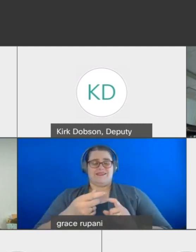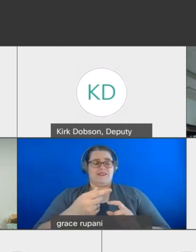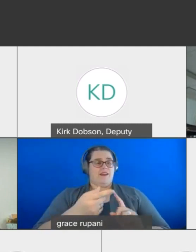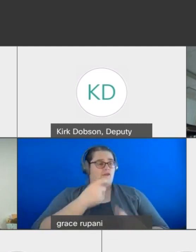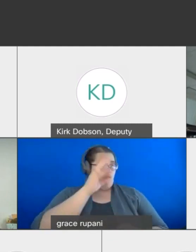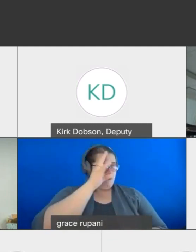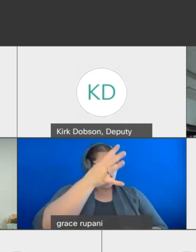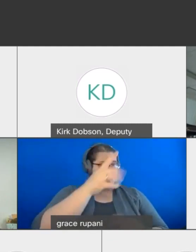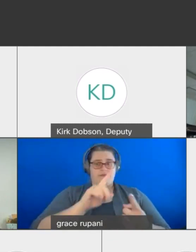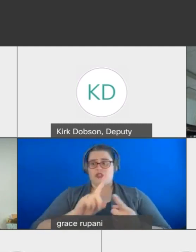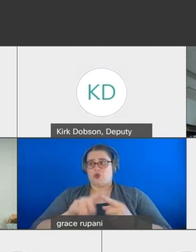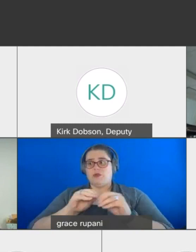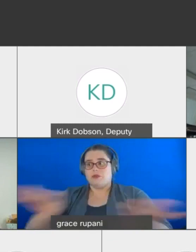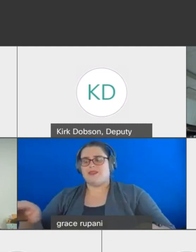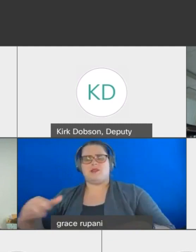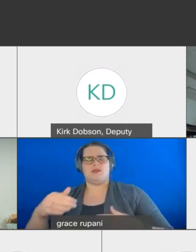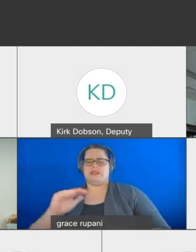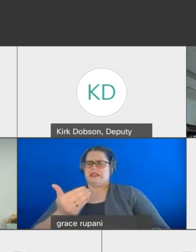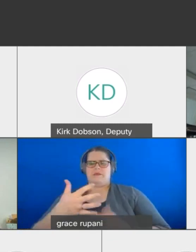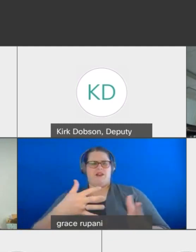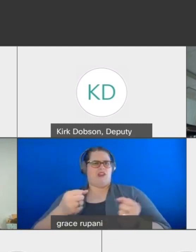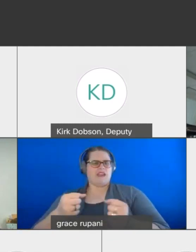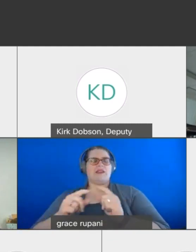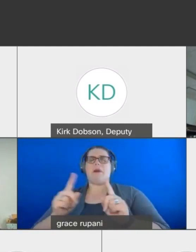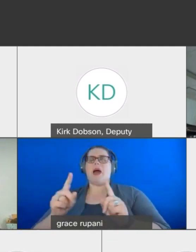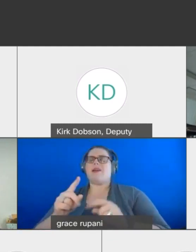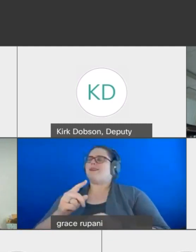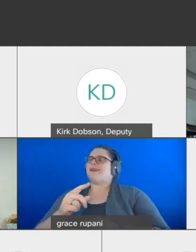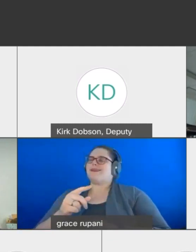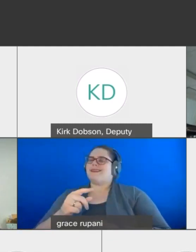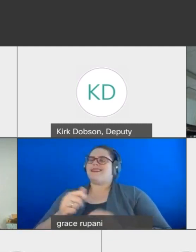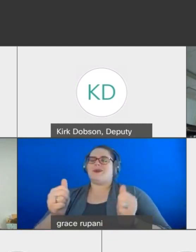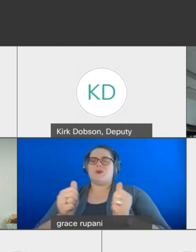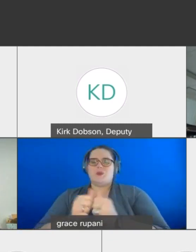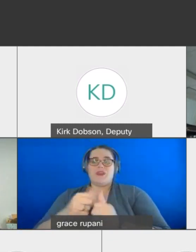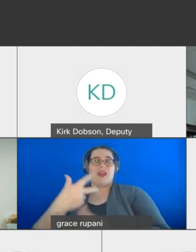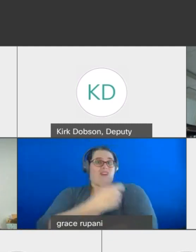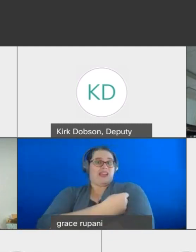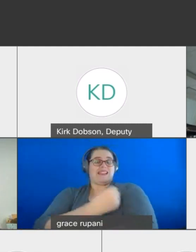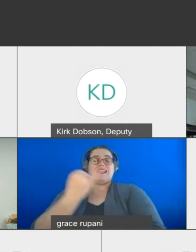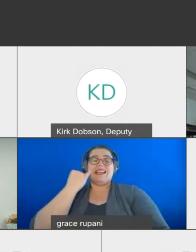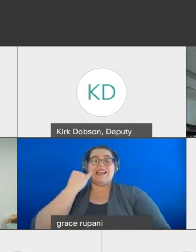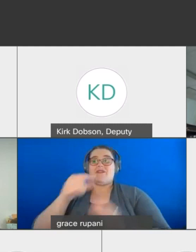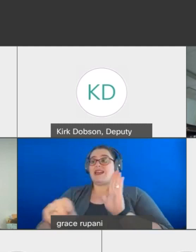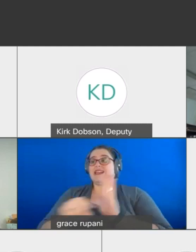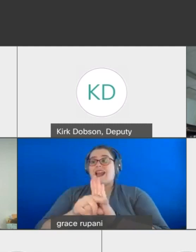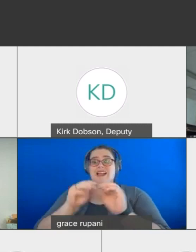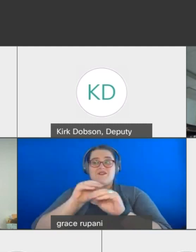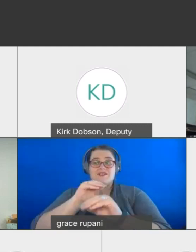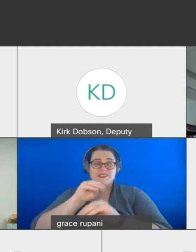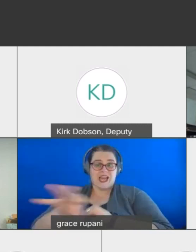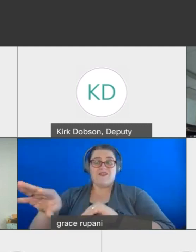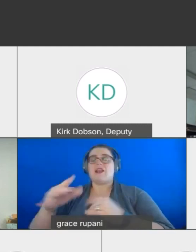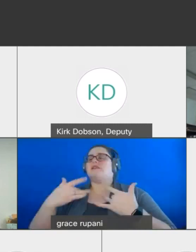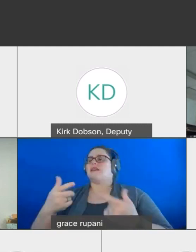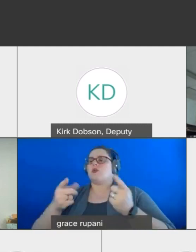What I was just reminded of was that with vaccines, if there's going to be a side effect, it usually occurs within just 2 or 3 weeks, I